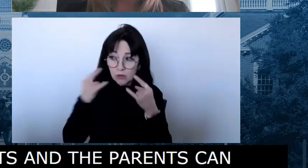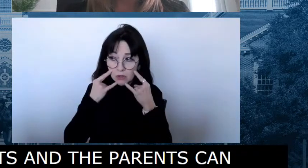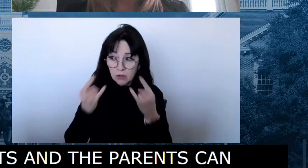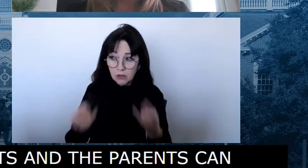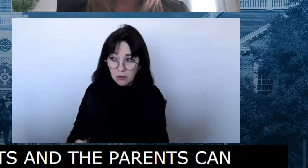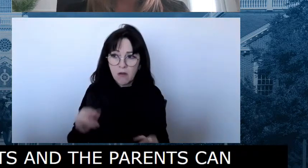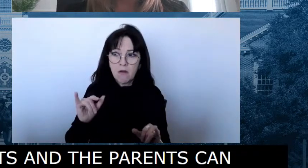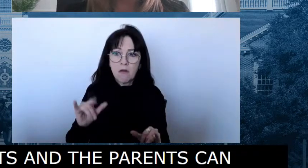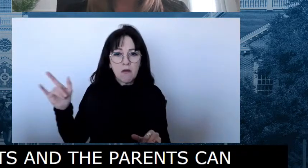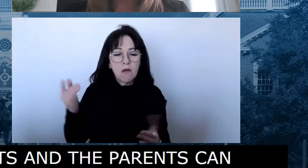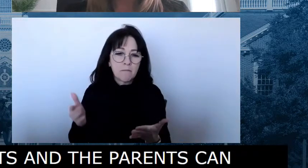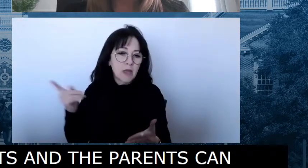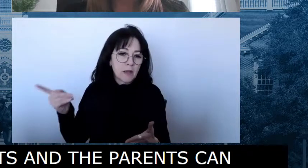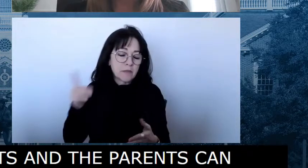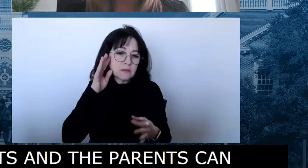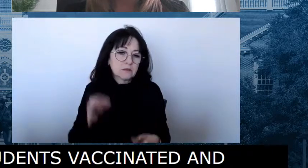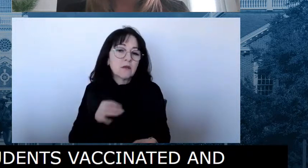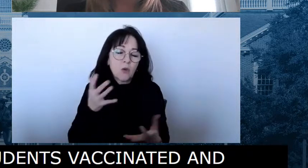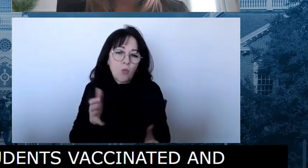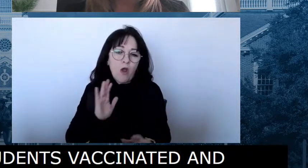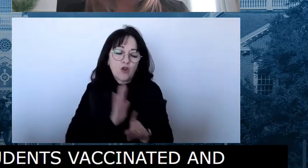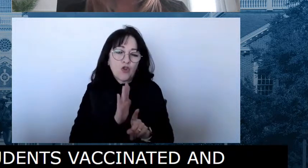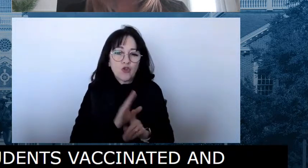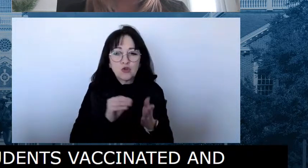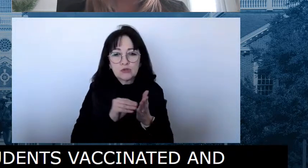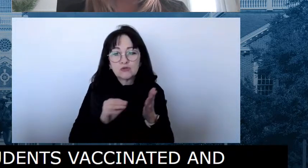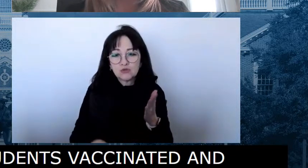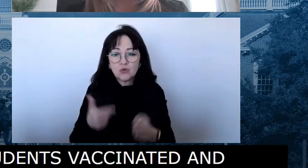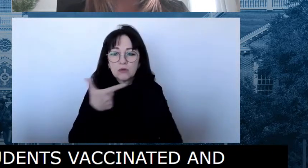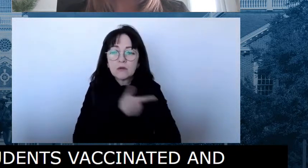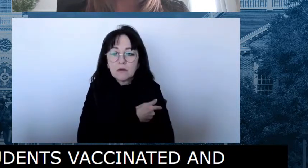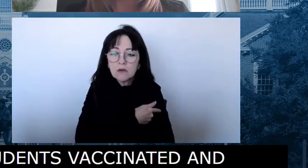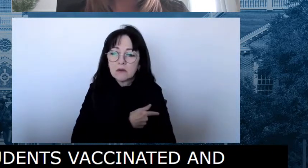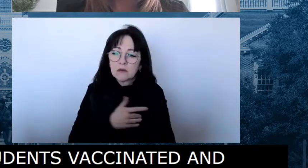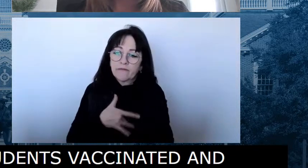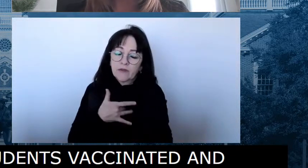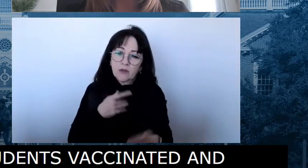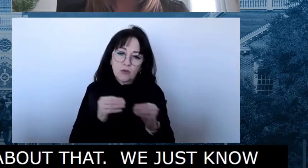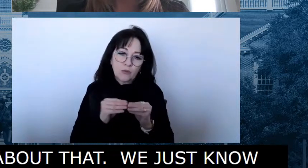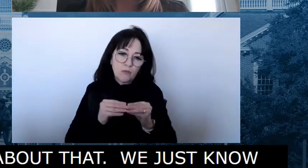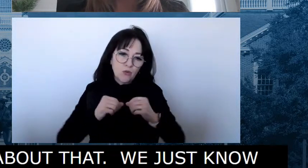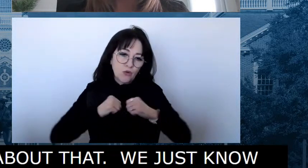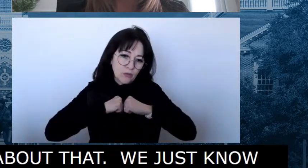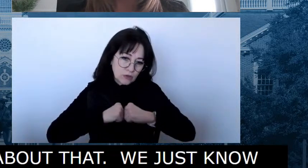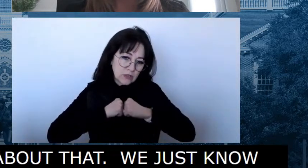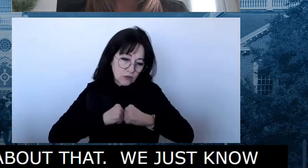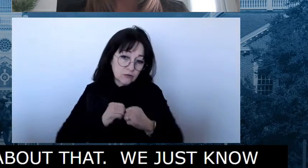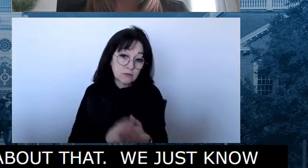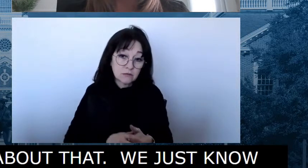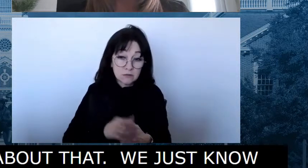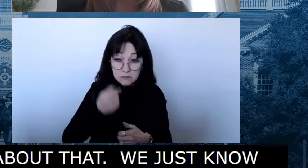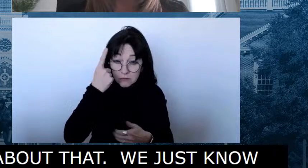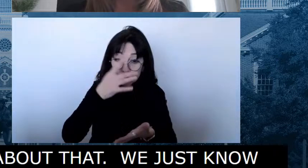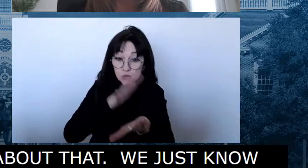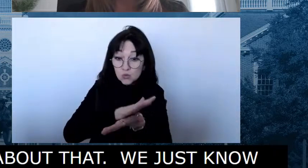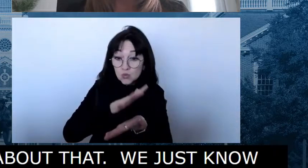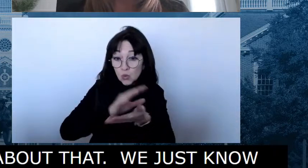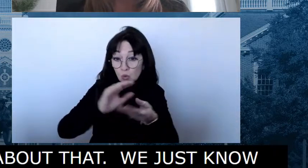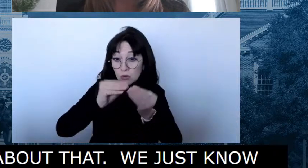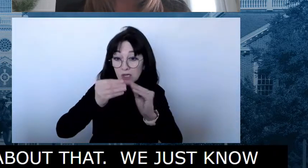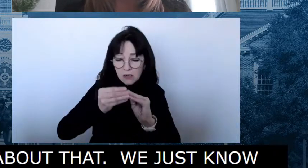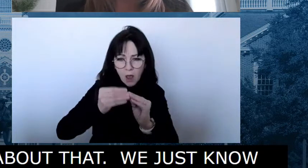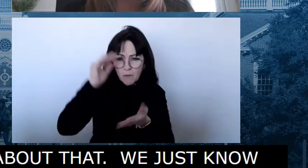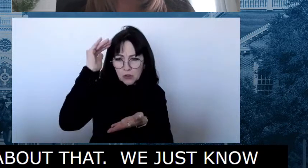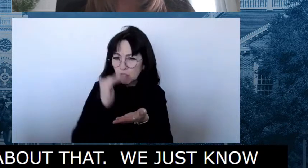that. We just know we got to keep kids in school, keep learning. Our numbers have been really low in terms of the spread in school. I've been